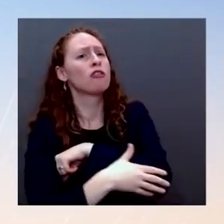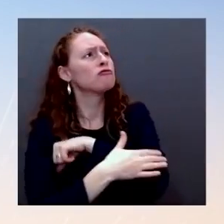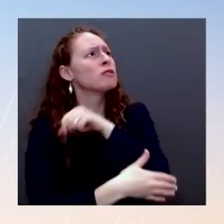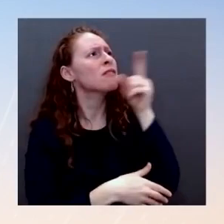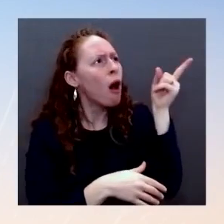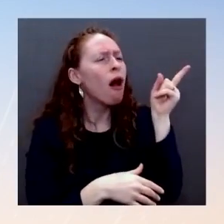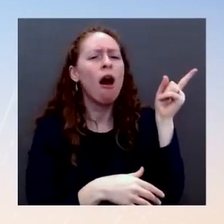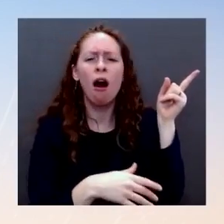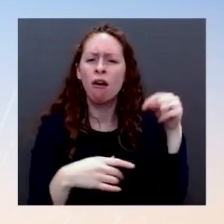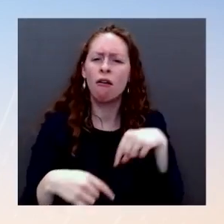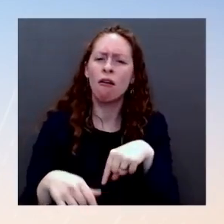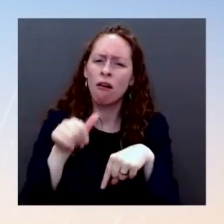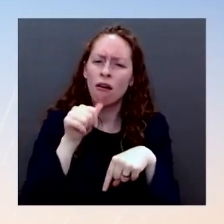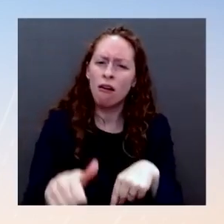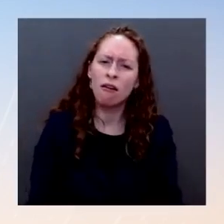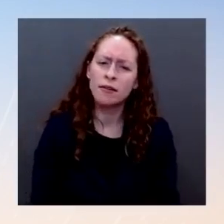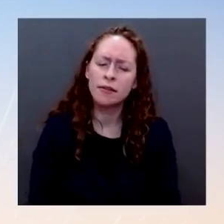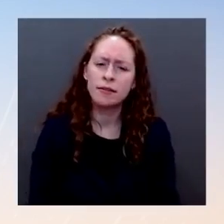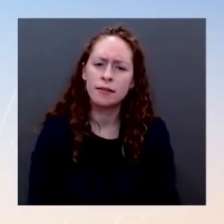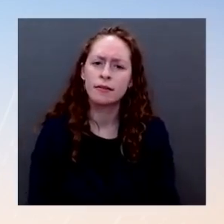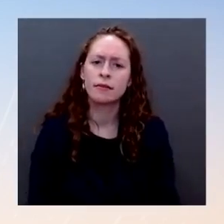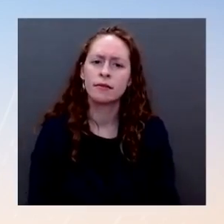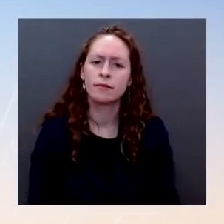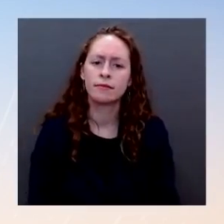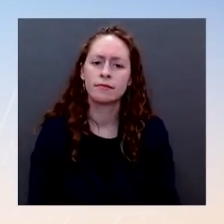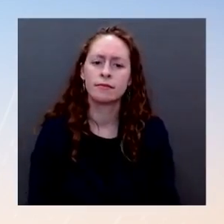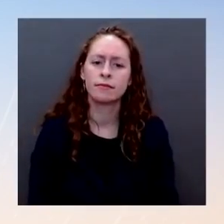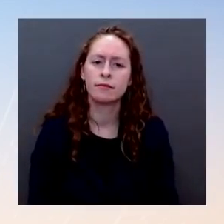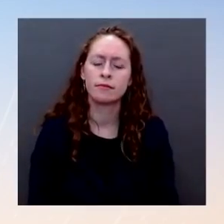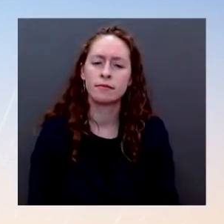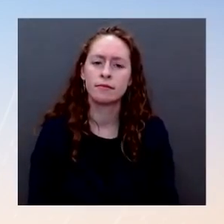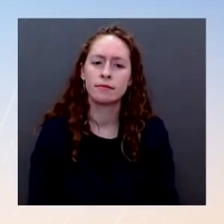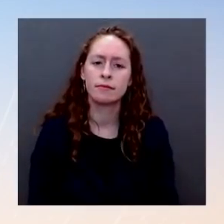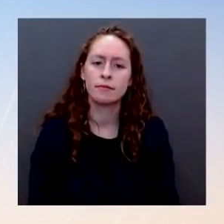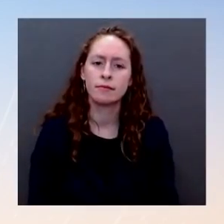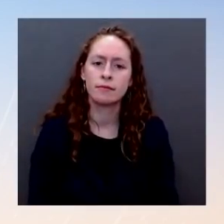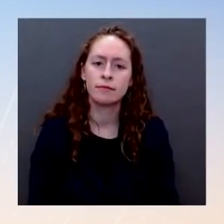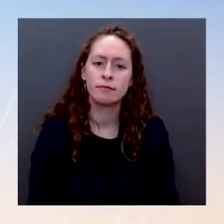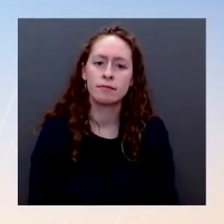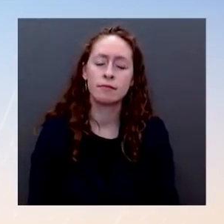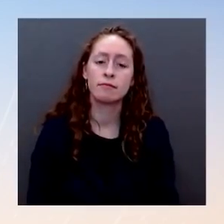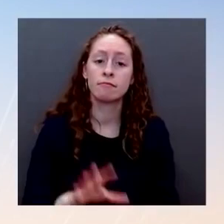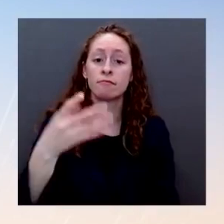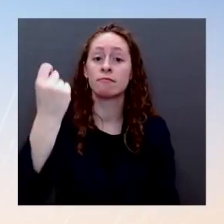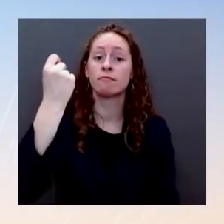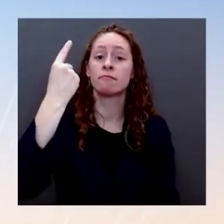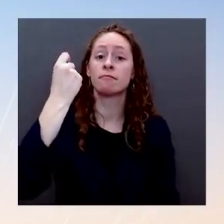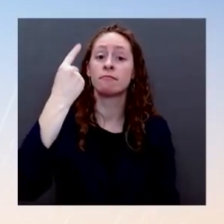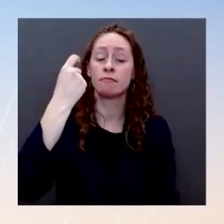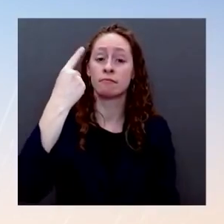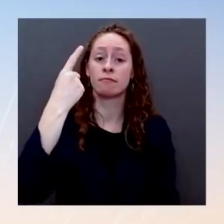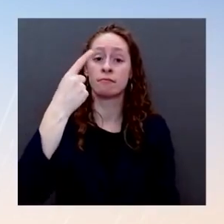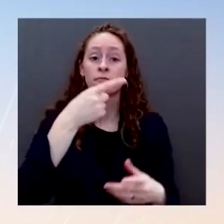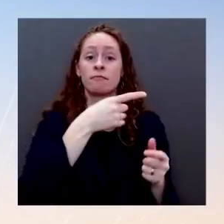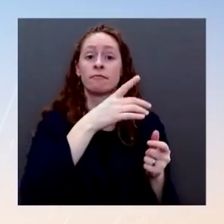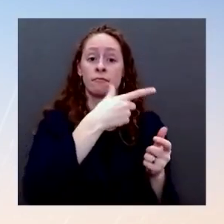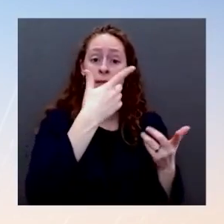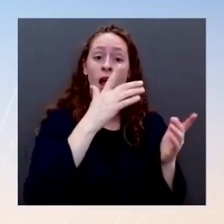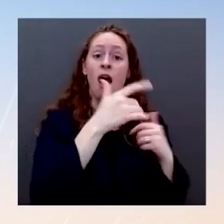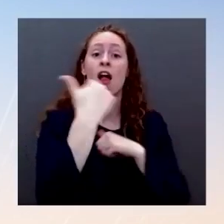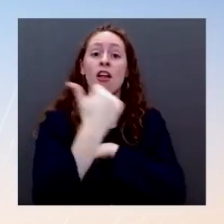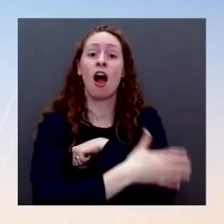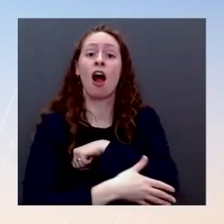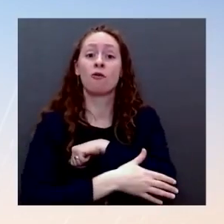want tests, and they can request them online and get them for free. I don't know of countries, maybe there are some, that have sent them to